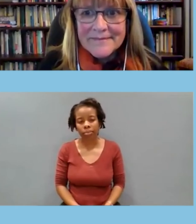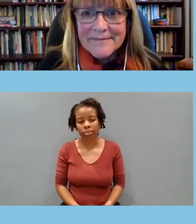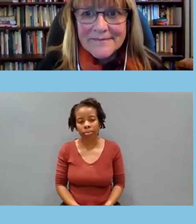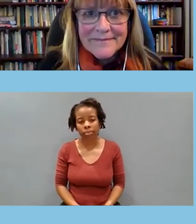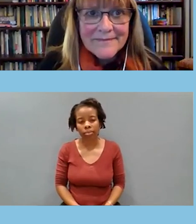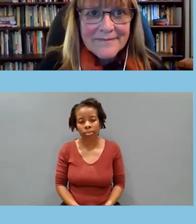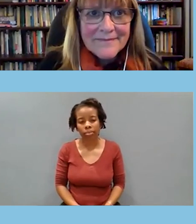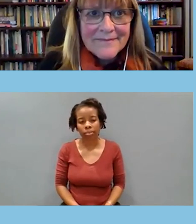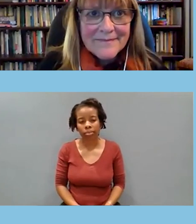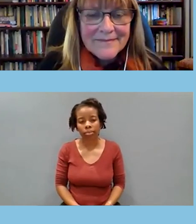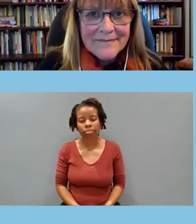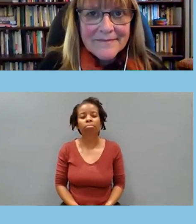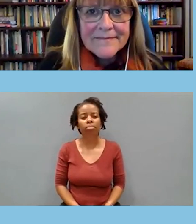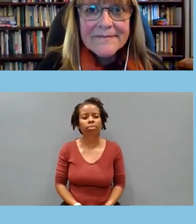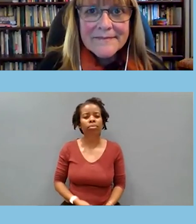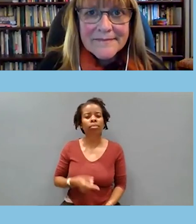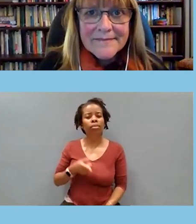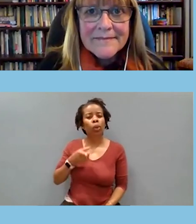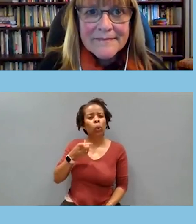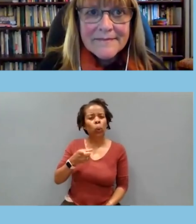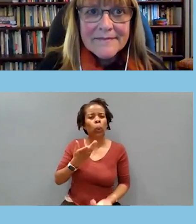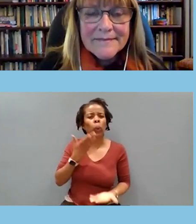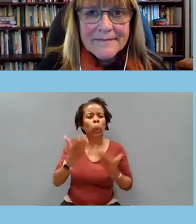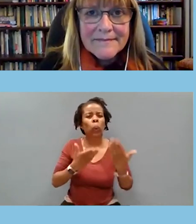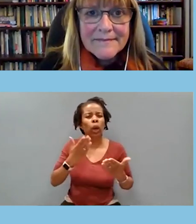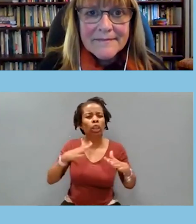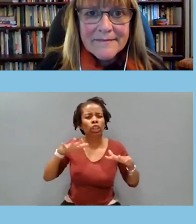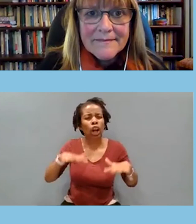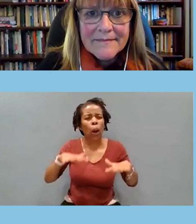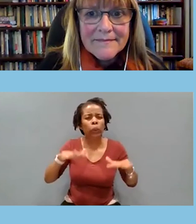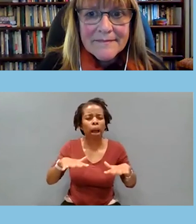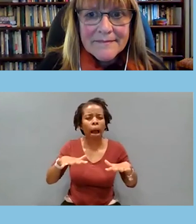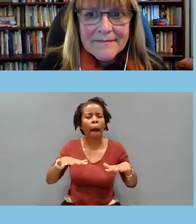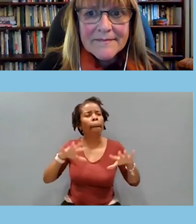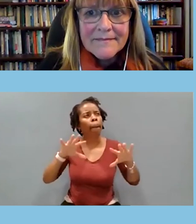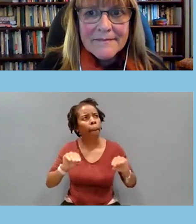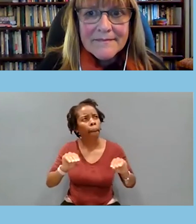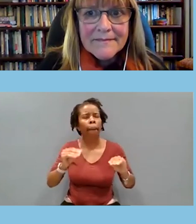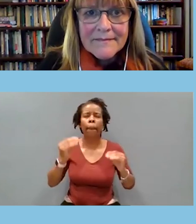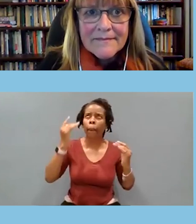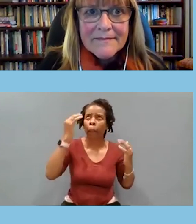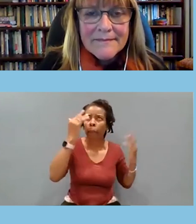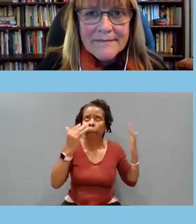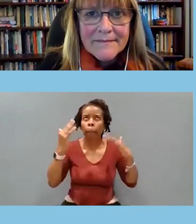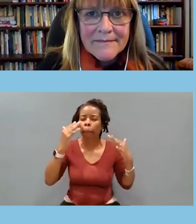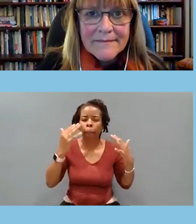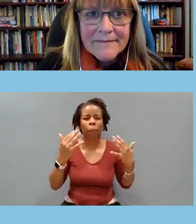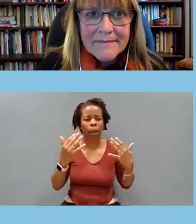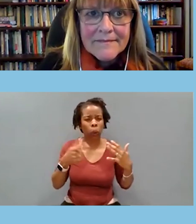signal slowing down there. I think that's a really interesting pace, like a